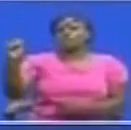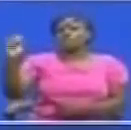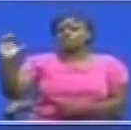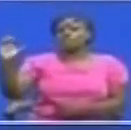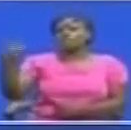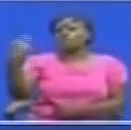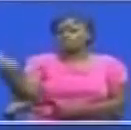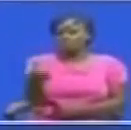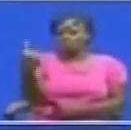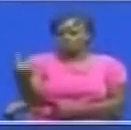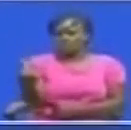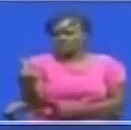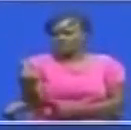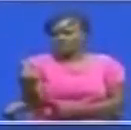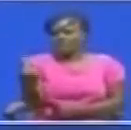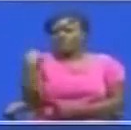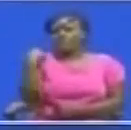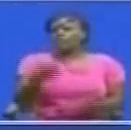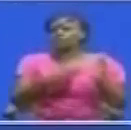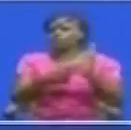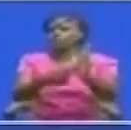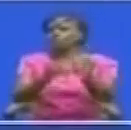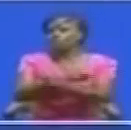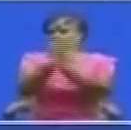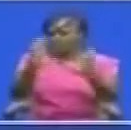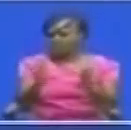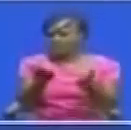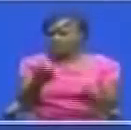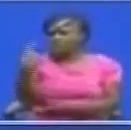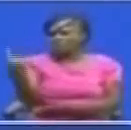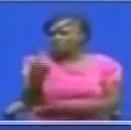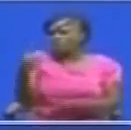alone, and the numbers speak for themselves there. But is that the